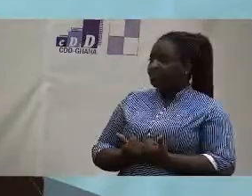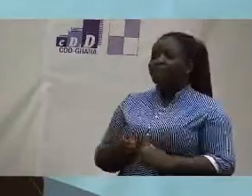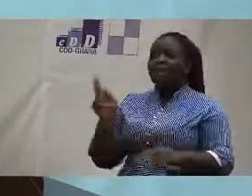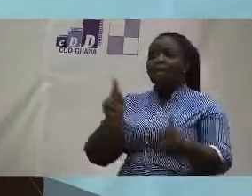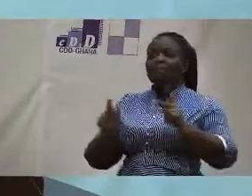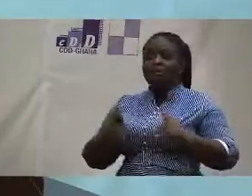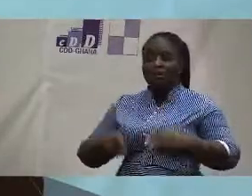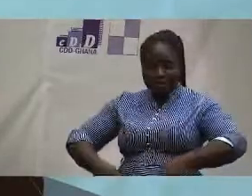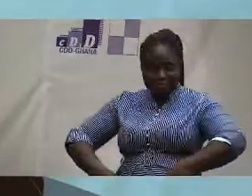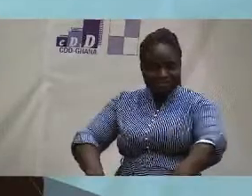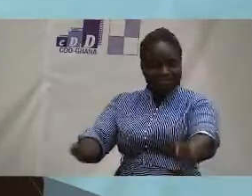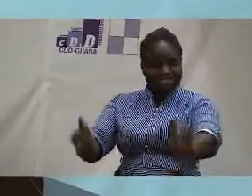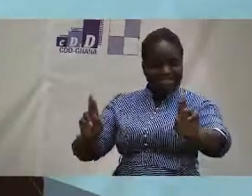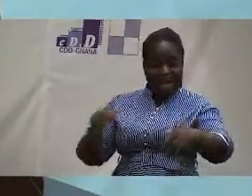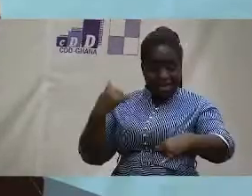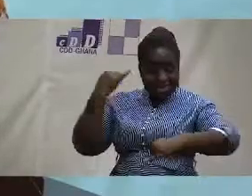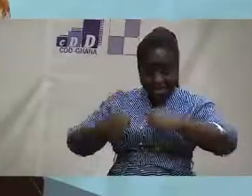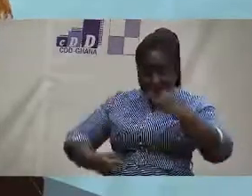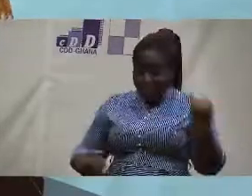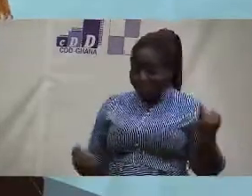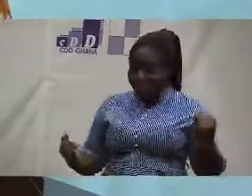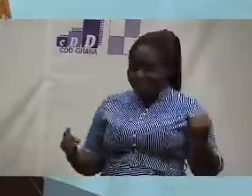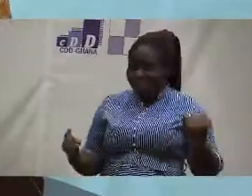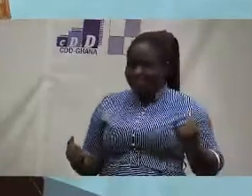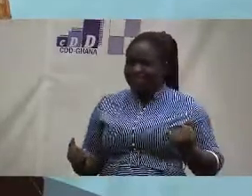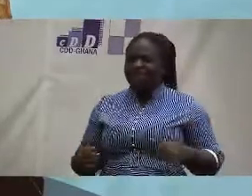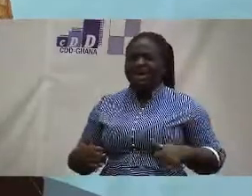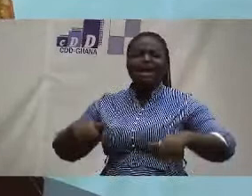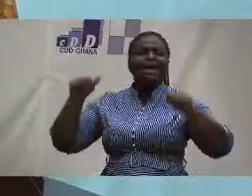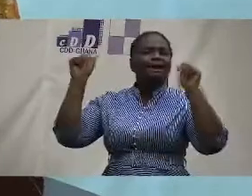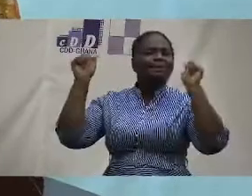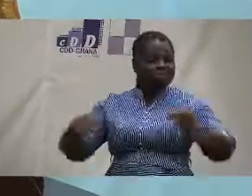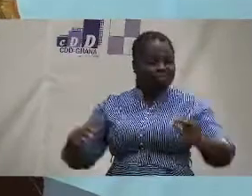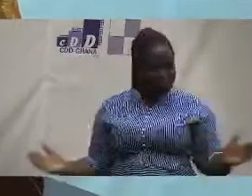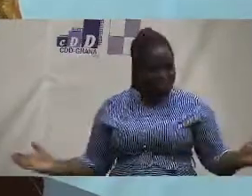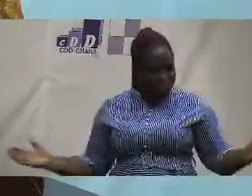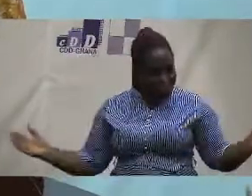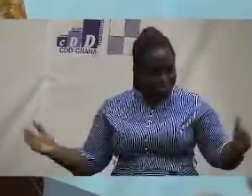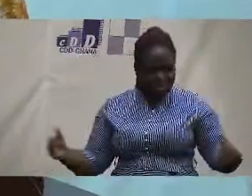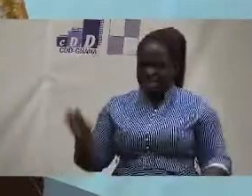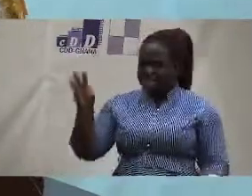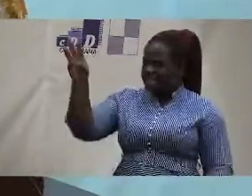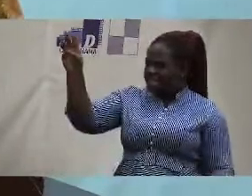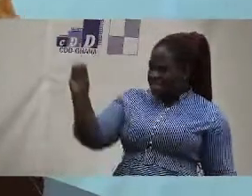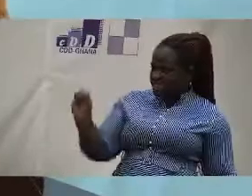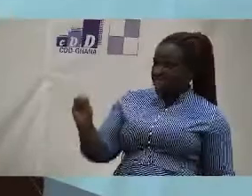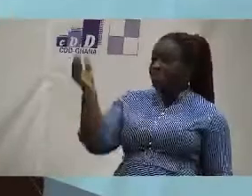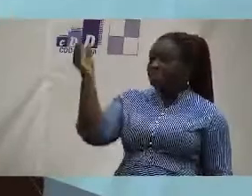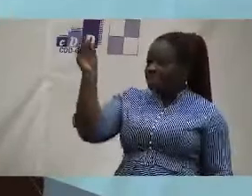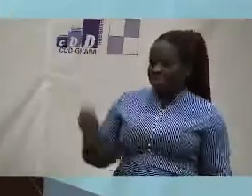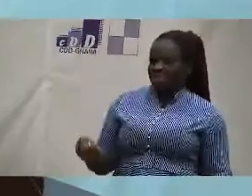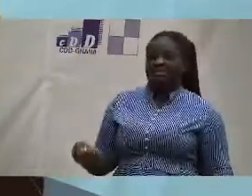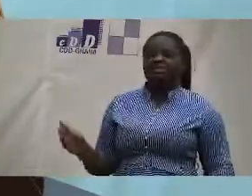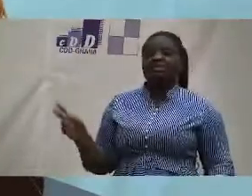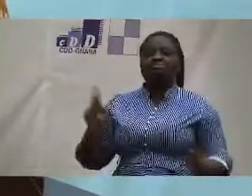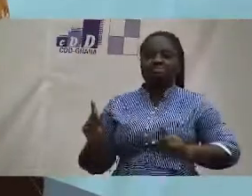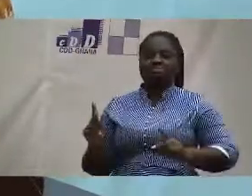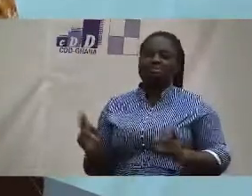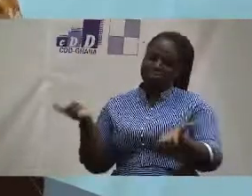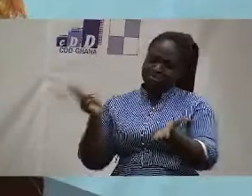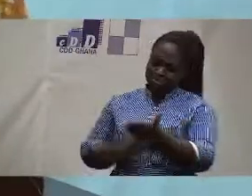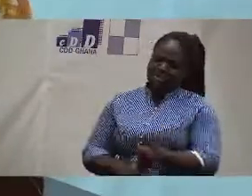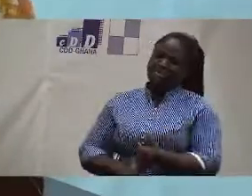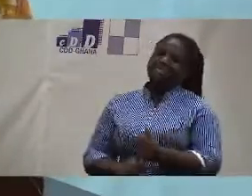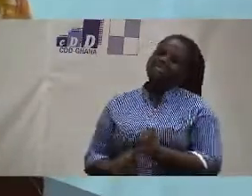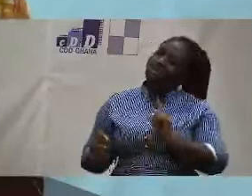people of the street. At the end of the day, they were still able to mobilize and get like 66% of the people to register